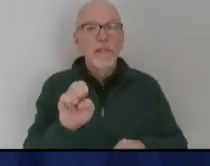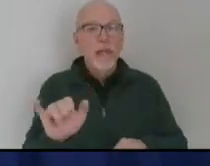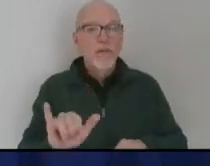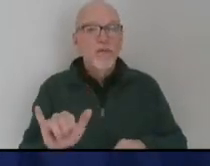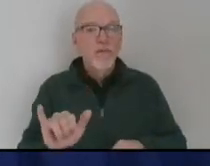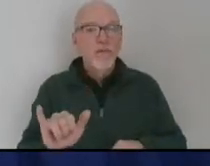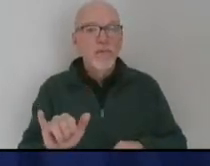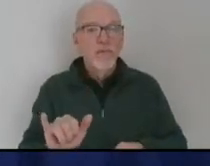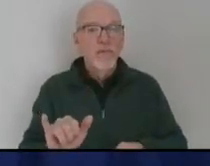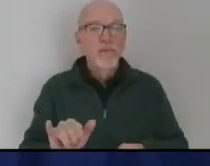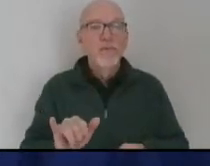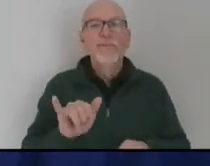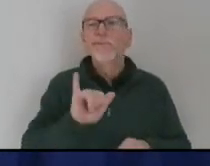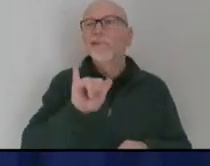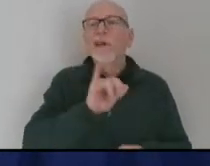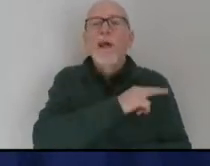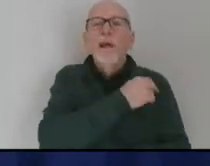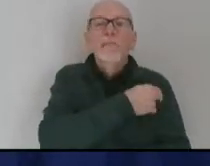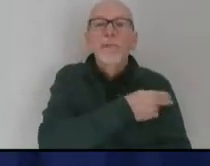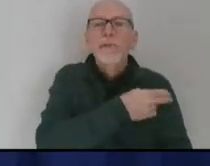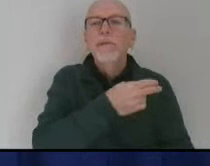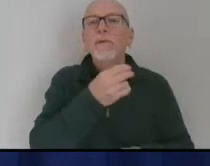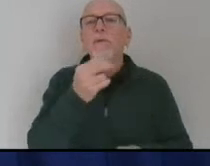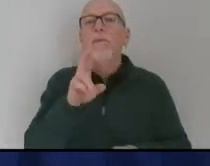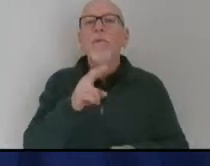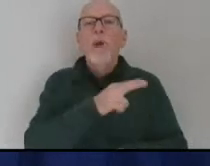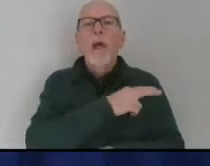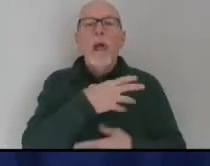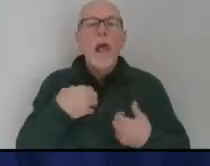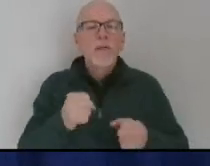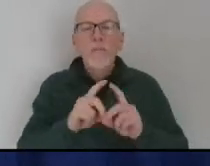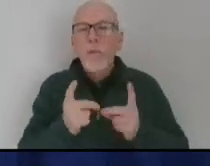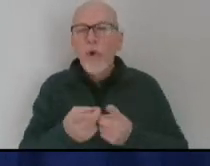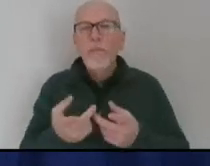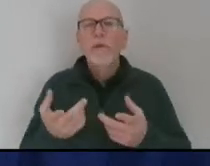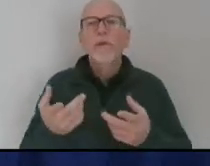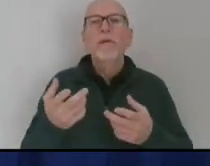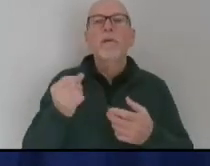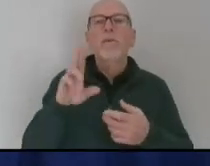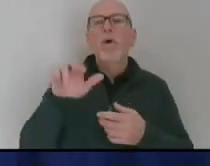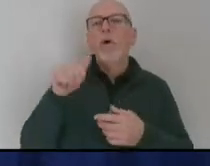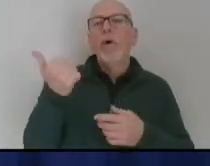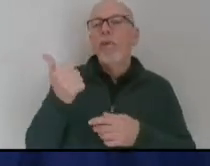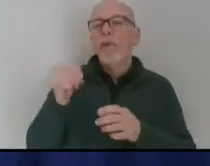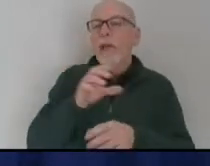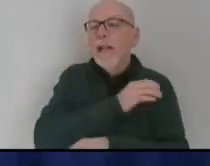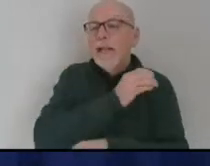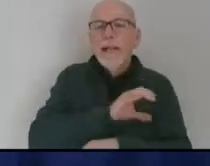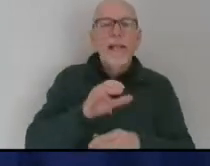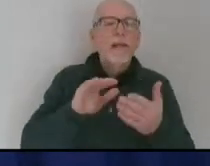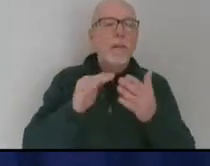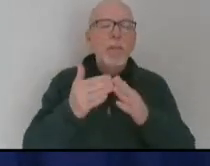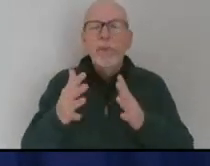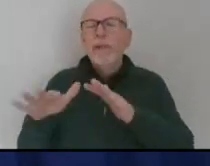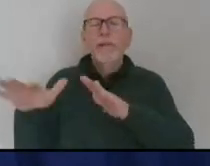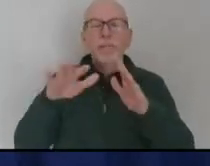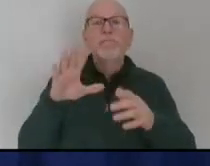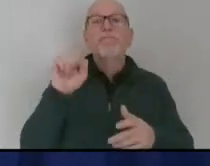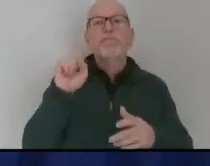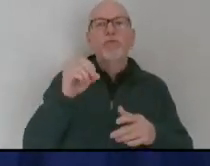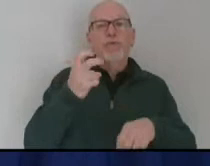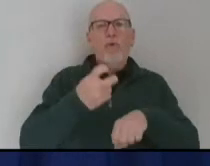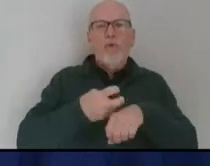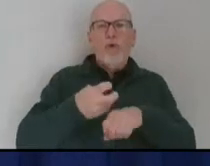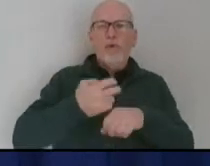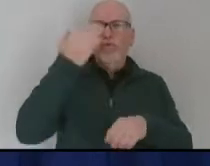would have included our hospitals and now our local health departments and federally qualified health clinics and community health clinics. So it's hard